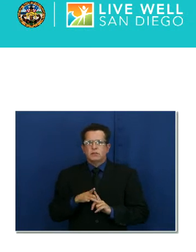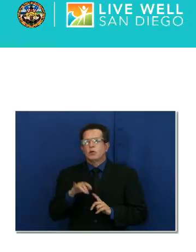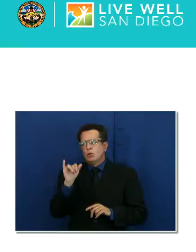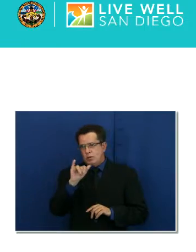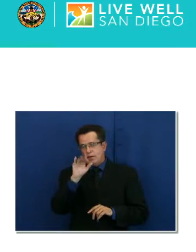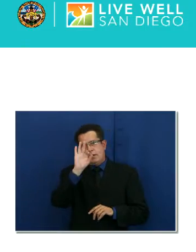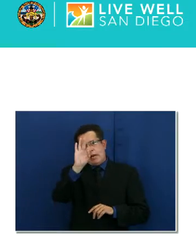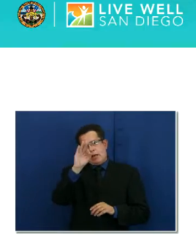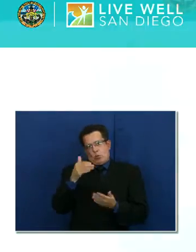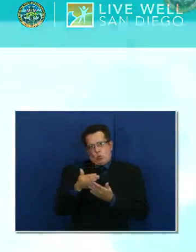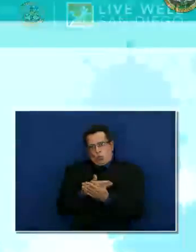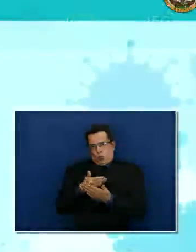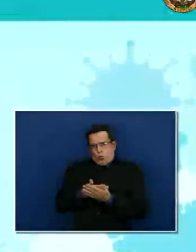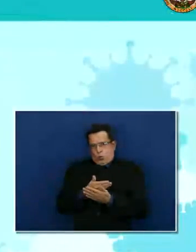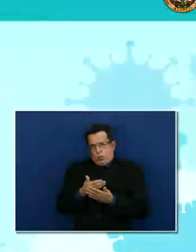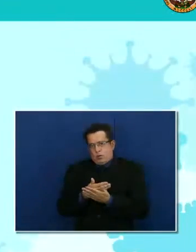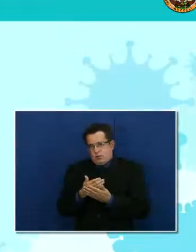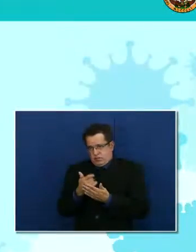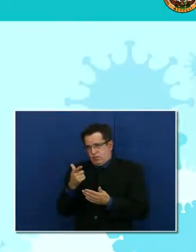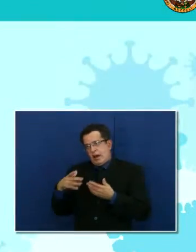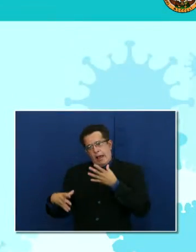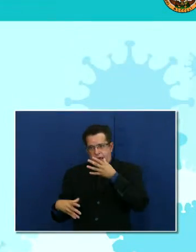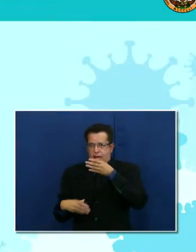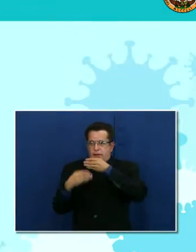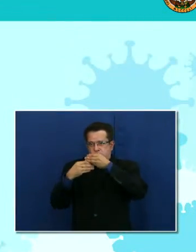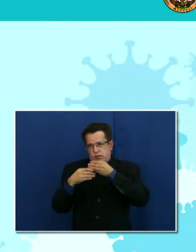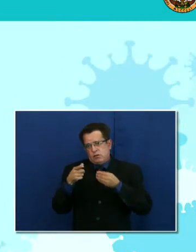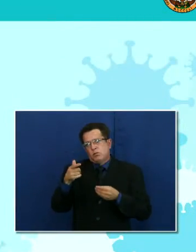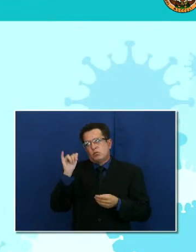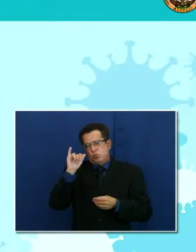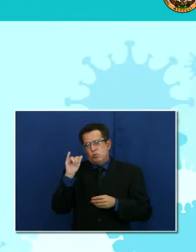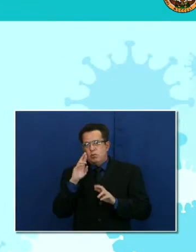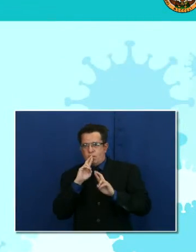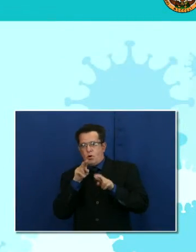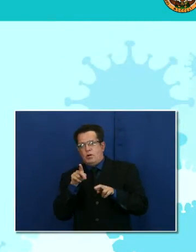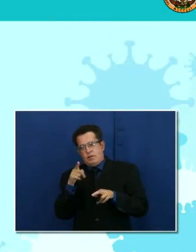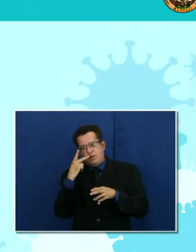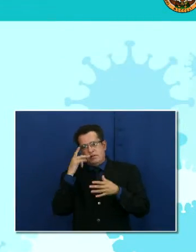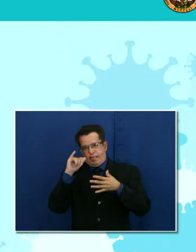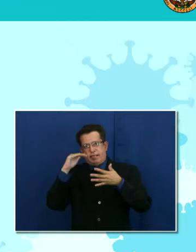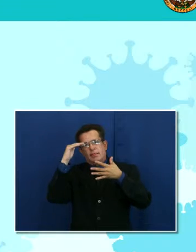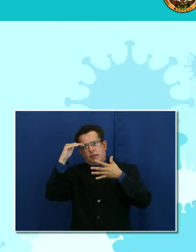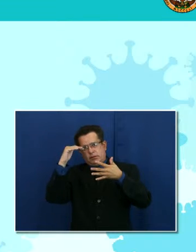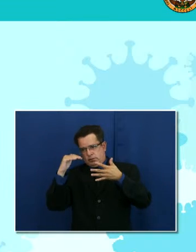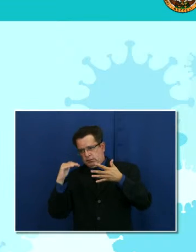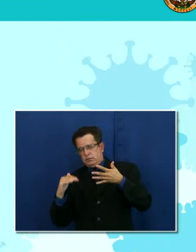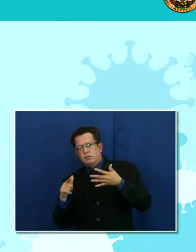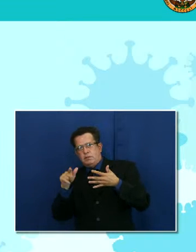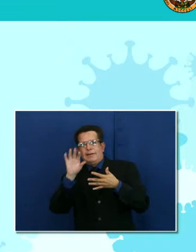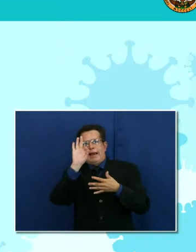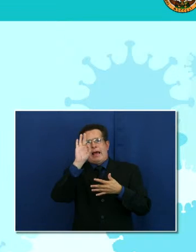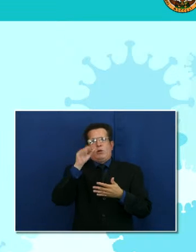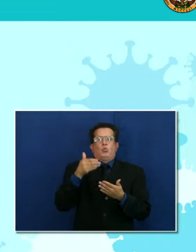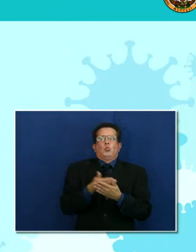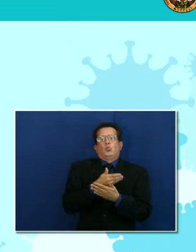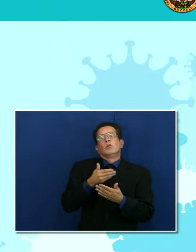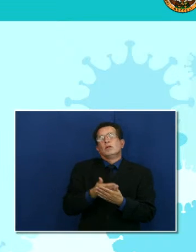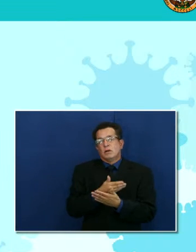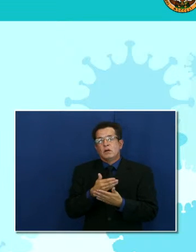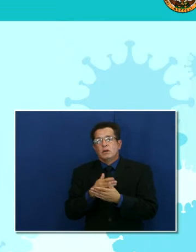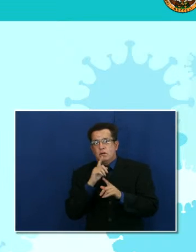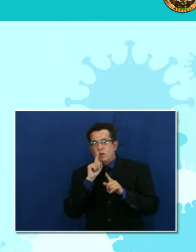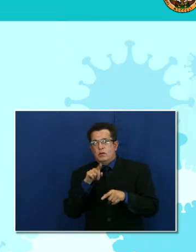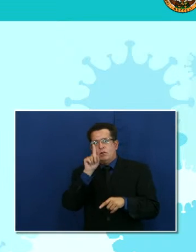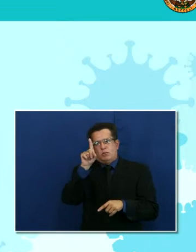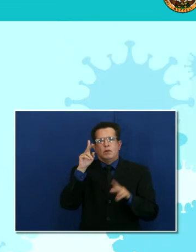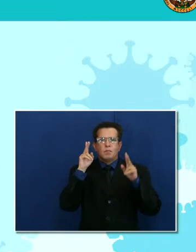9 new community outbreaks were reported in the following sectors, and you see them listed here. From 1